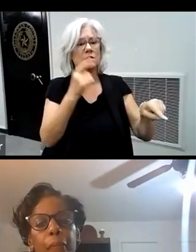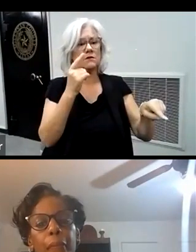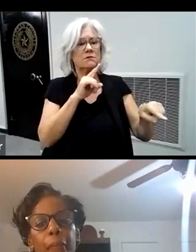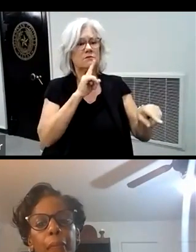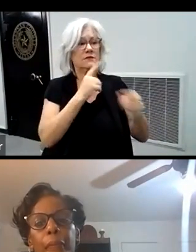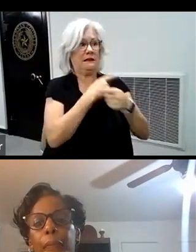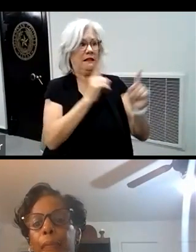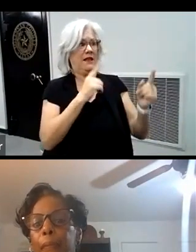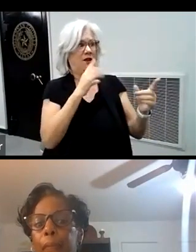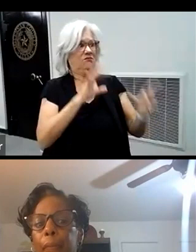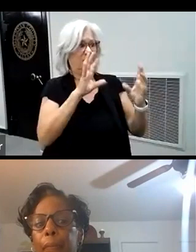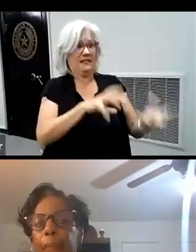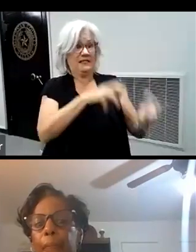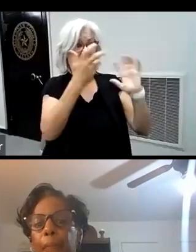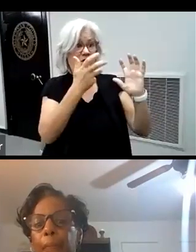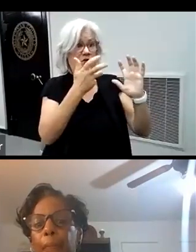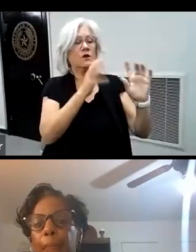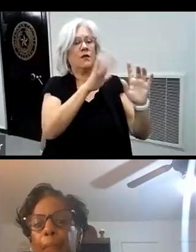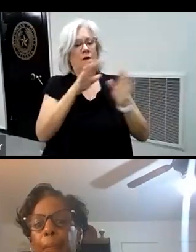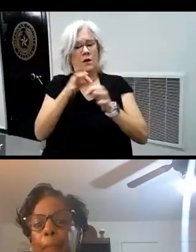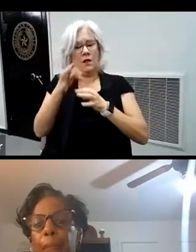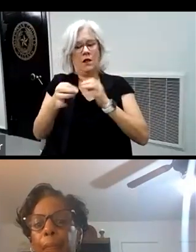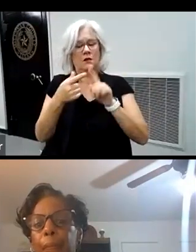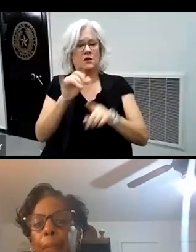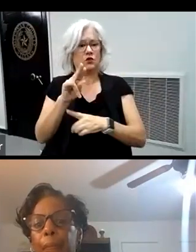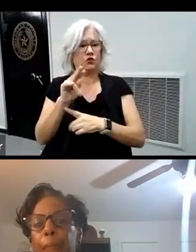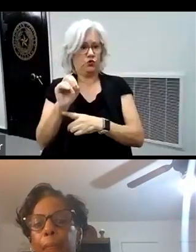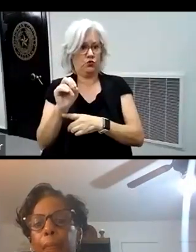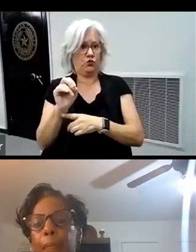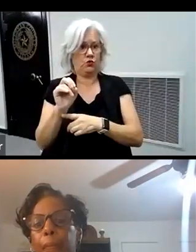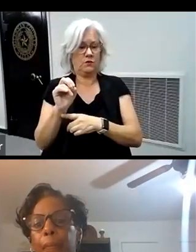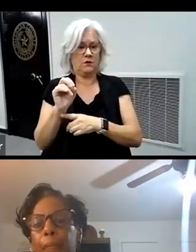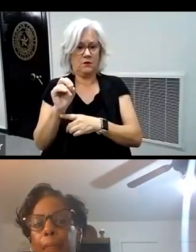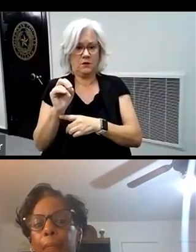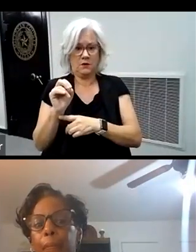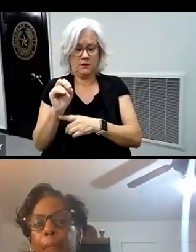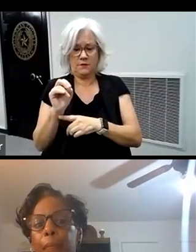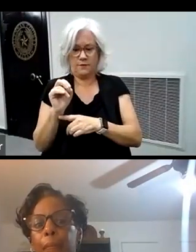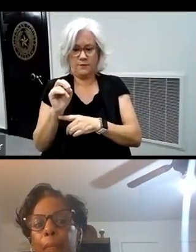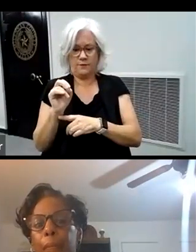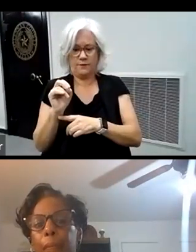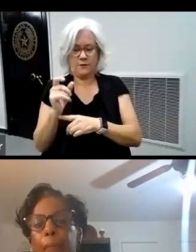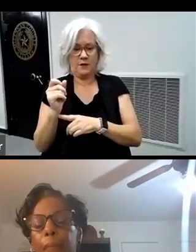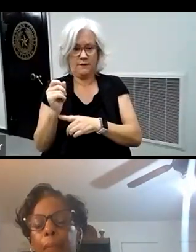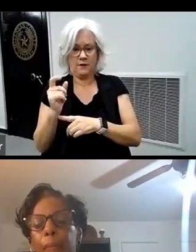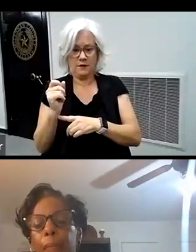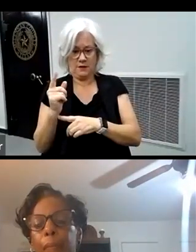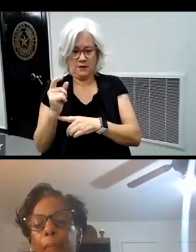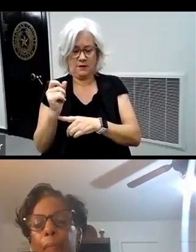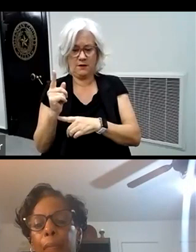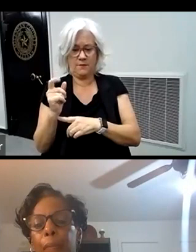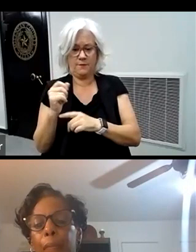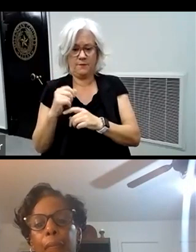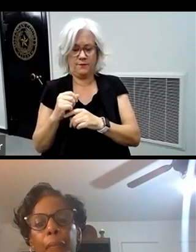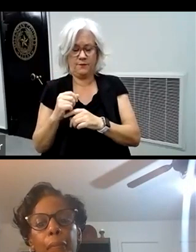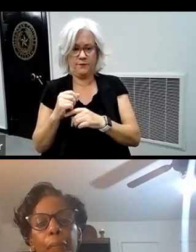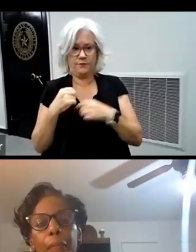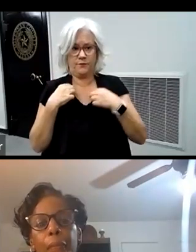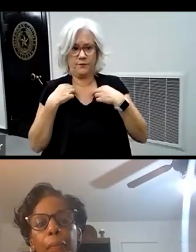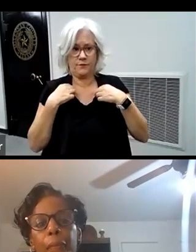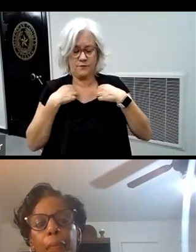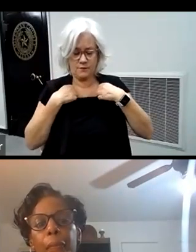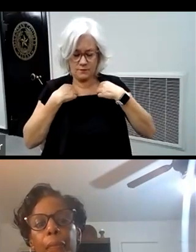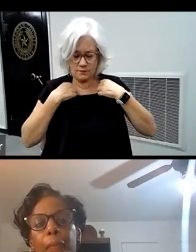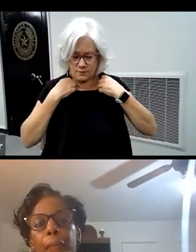with that, and we've got a while before we have to extend it again. Then